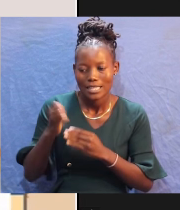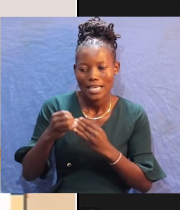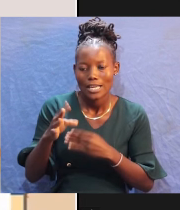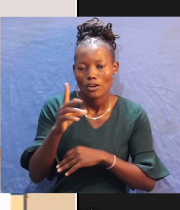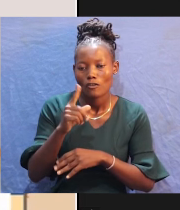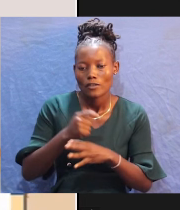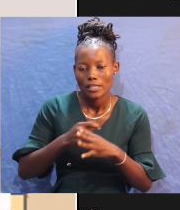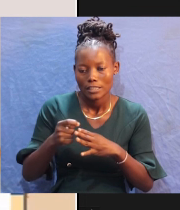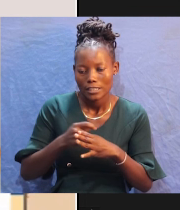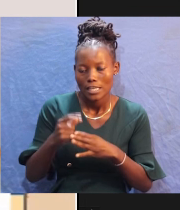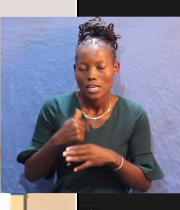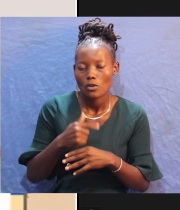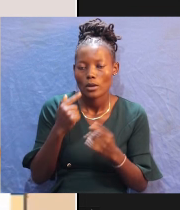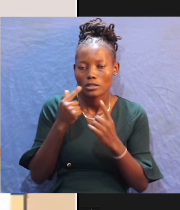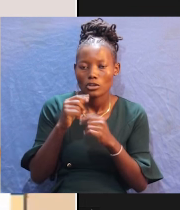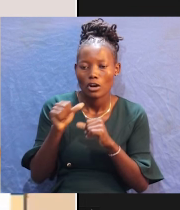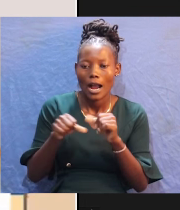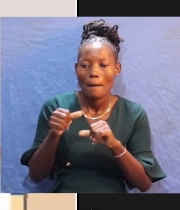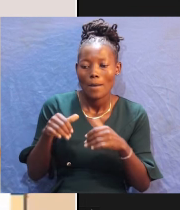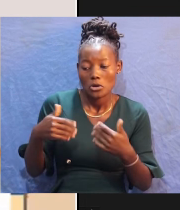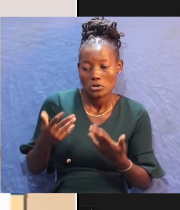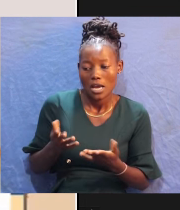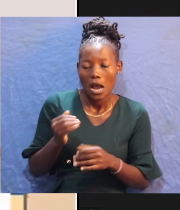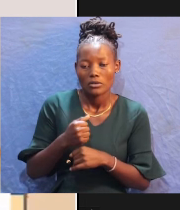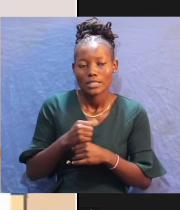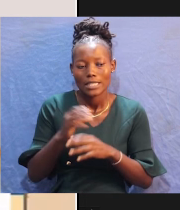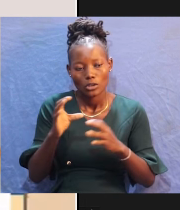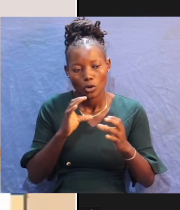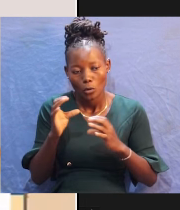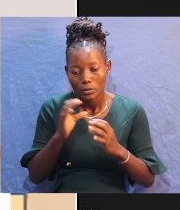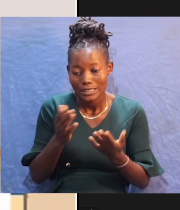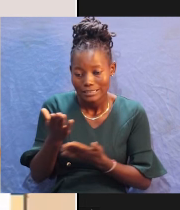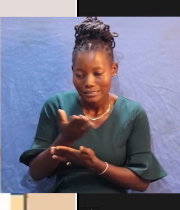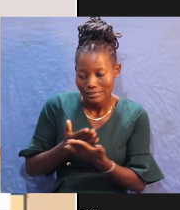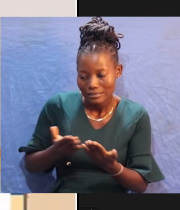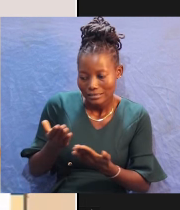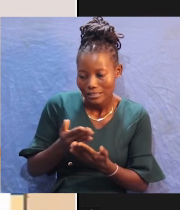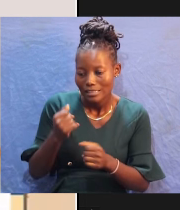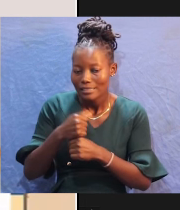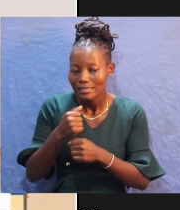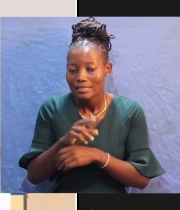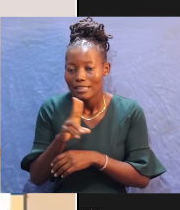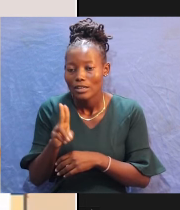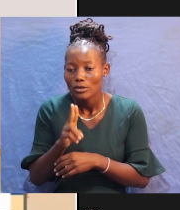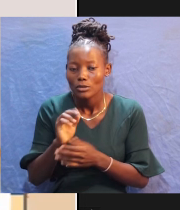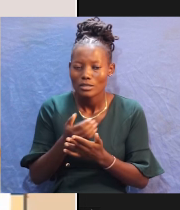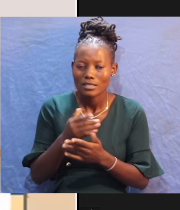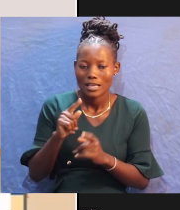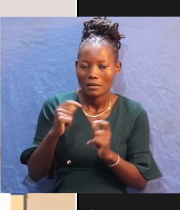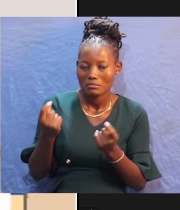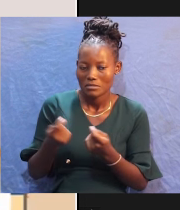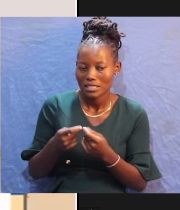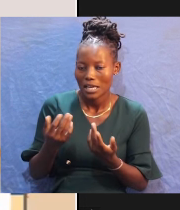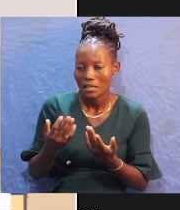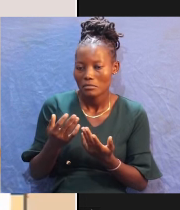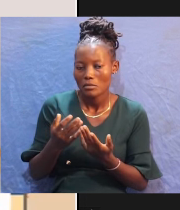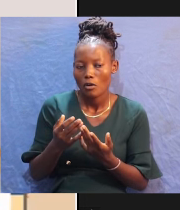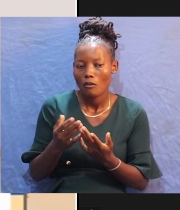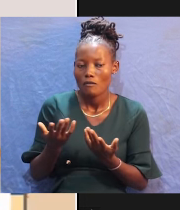develop activities that are inclusive, that are welcoming for everyone. But at the same time, they have to